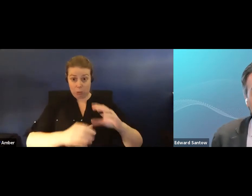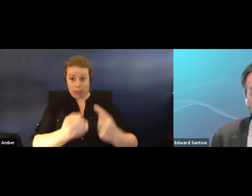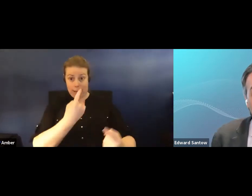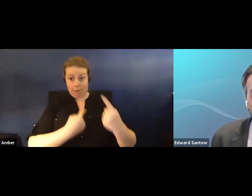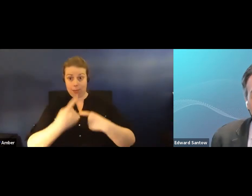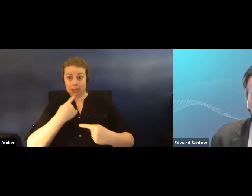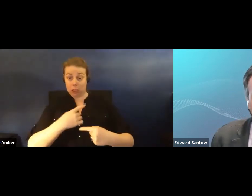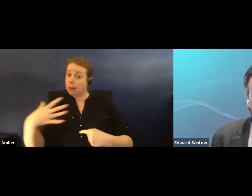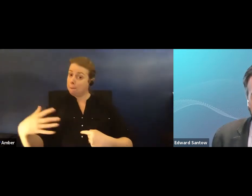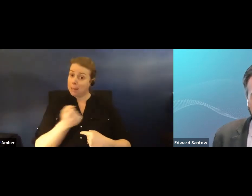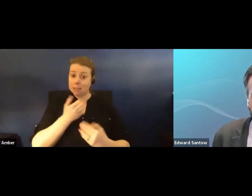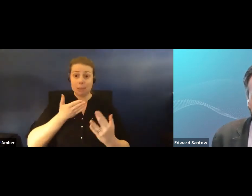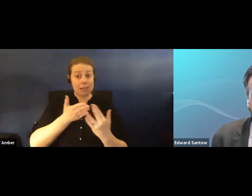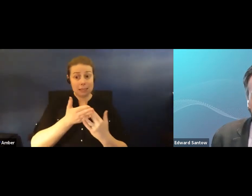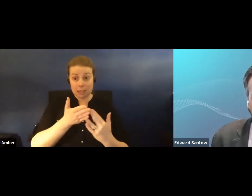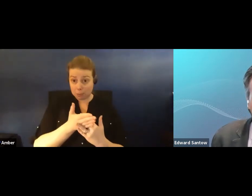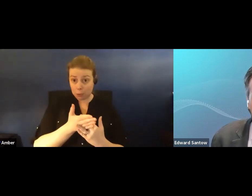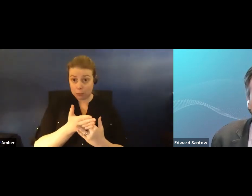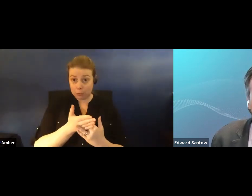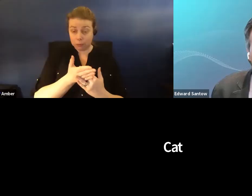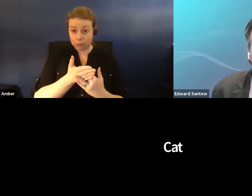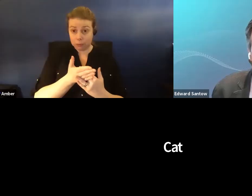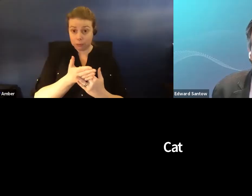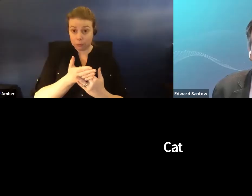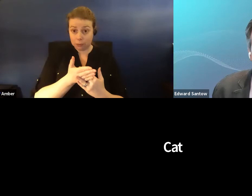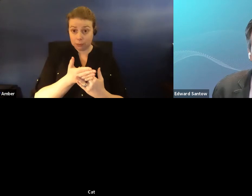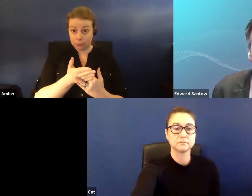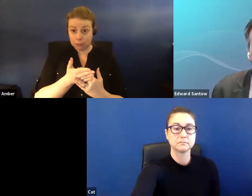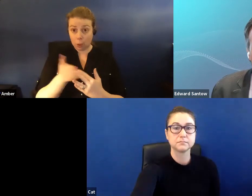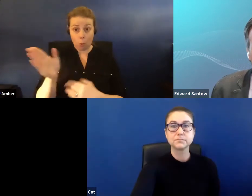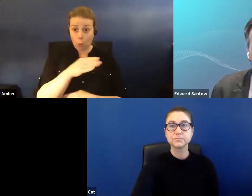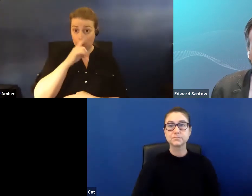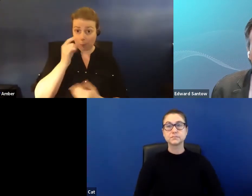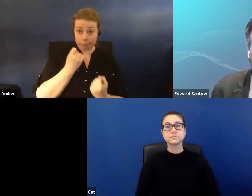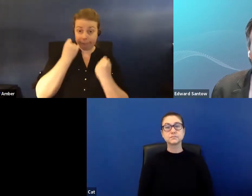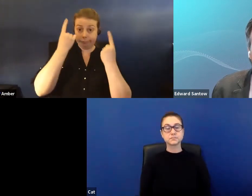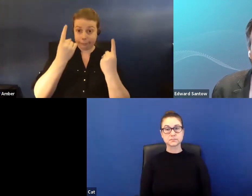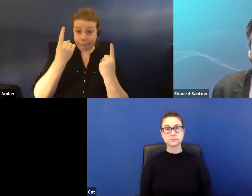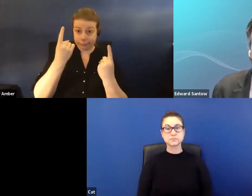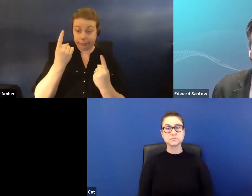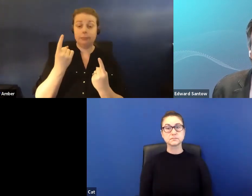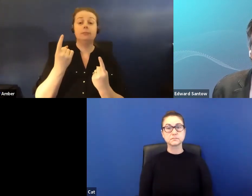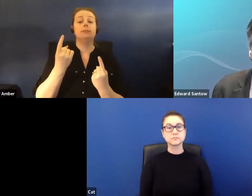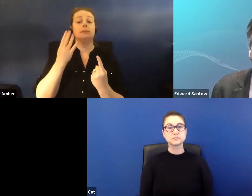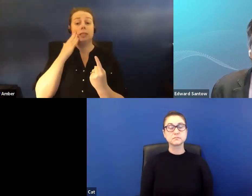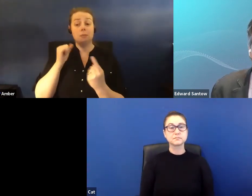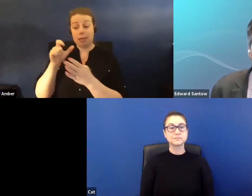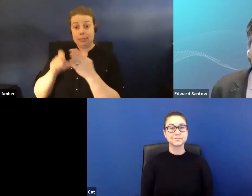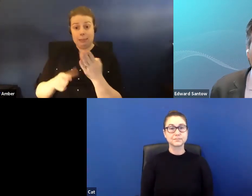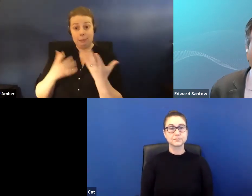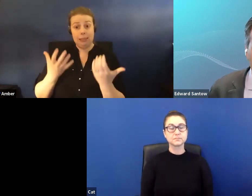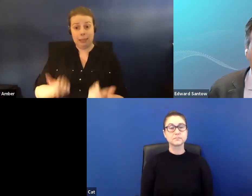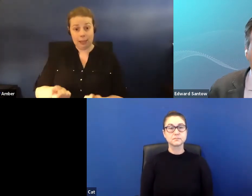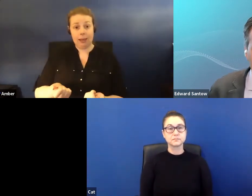an accessible way that people can understand regardless of their disability. And